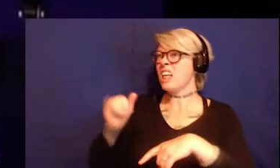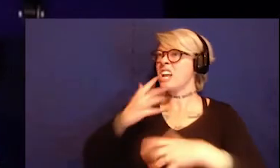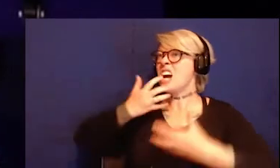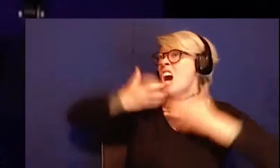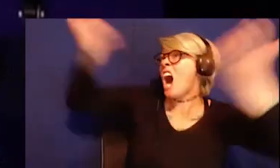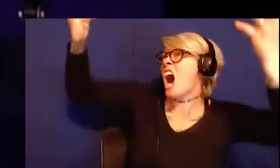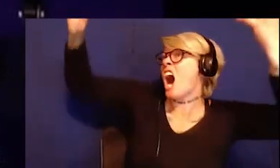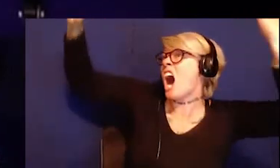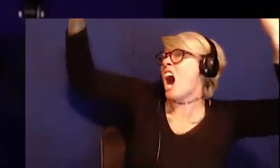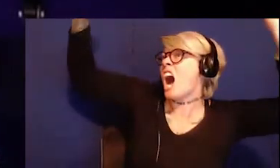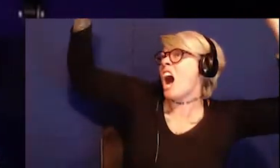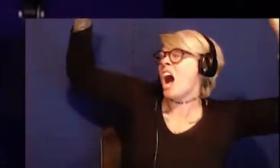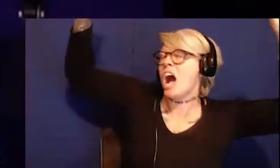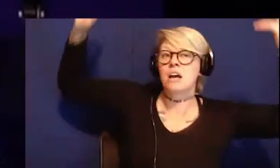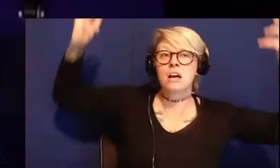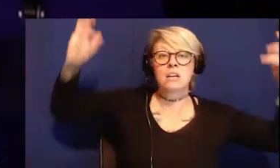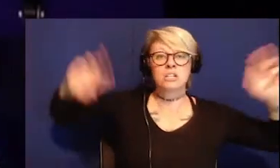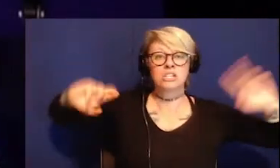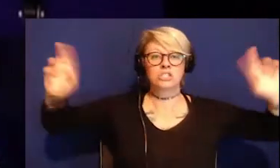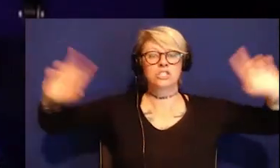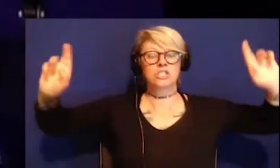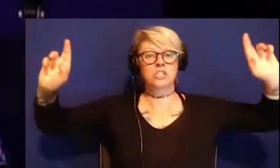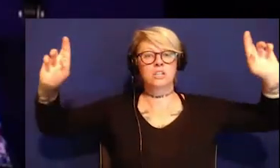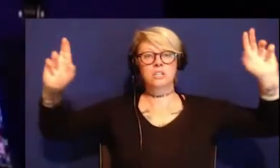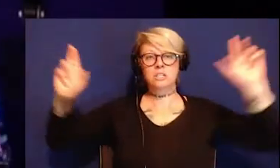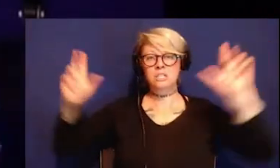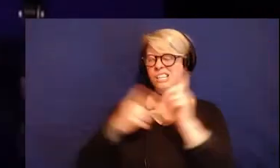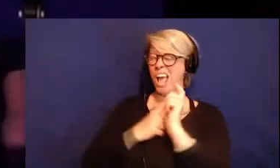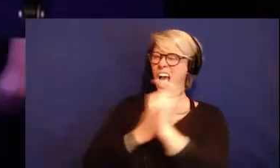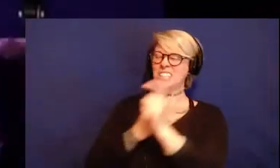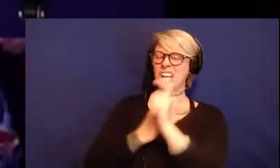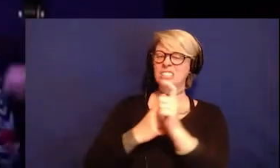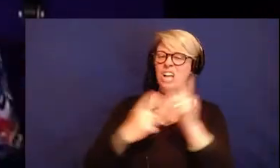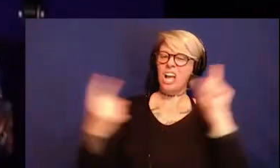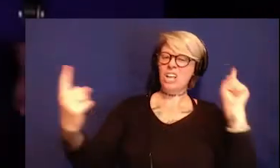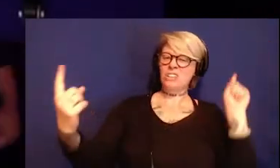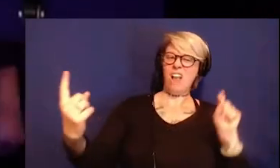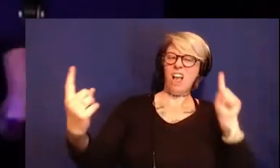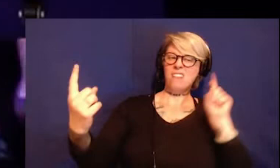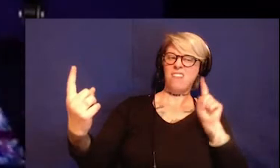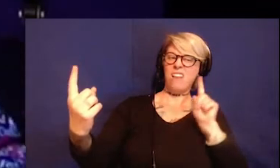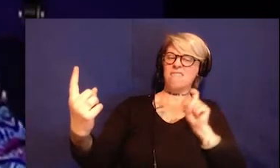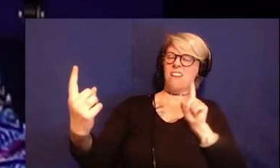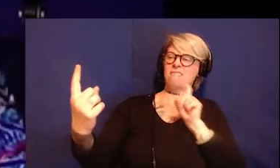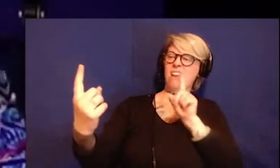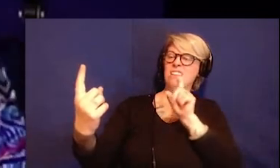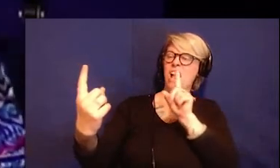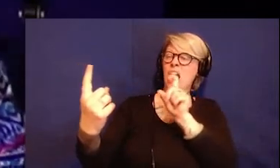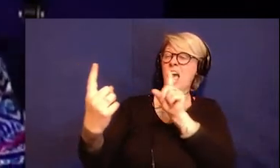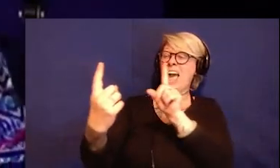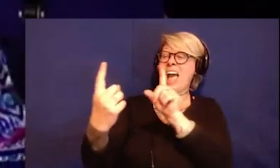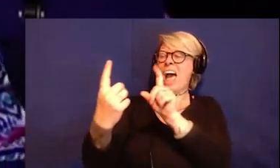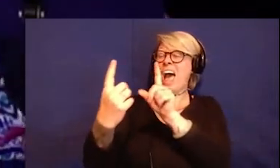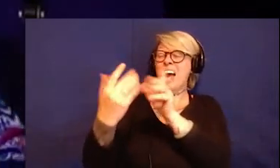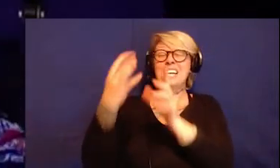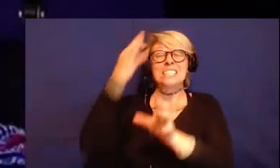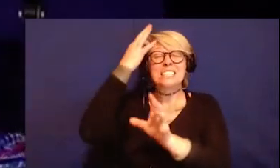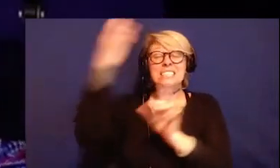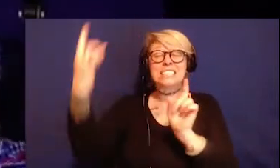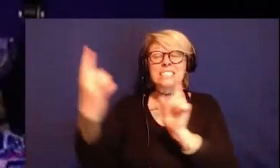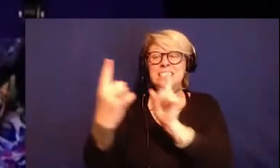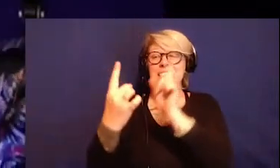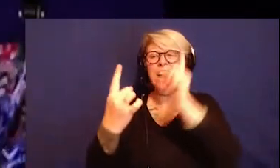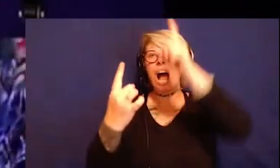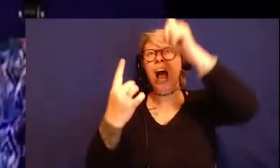"Ah!" It's a rally cry. She starts running towards her enemies. As they're about almost to crash into each other, Talia